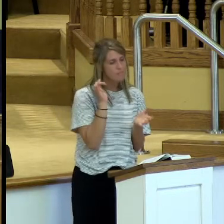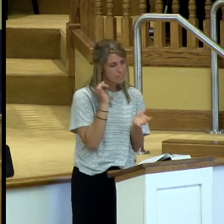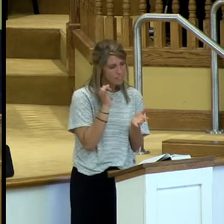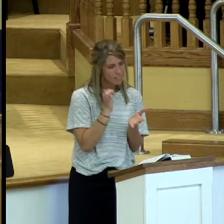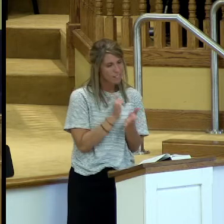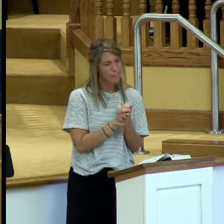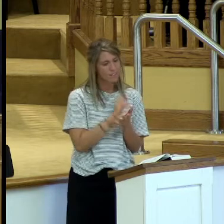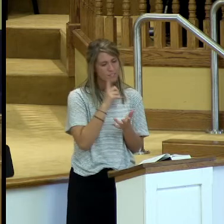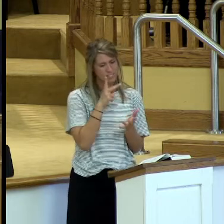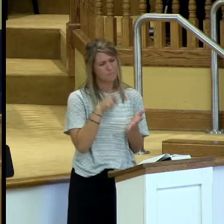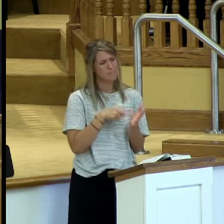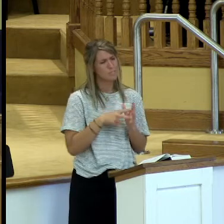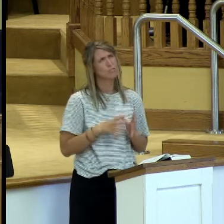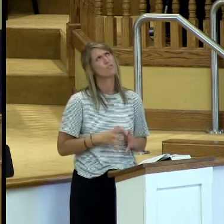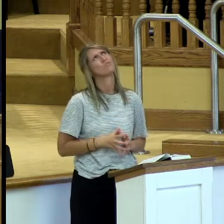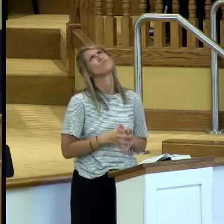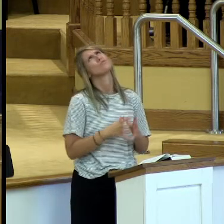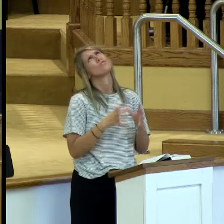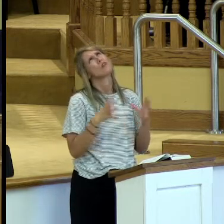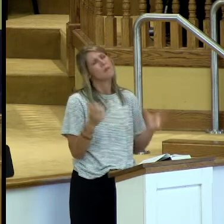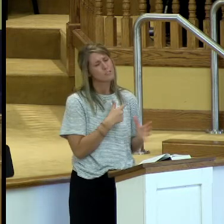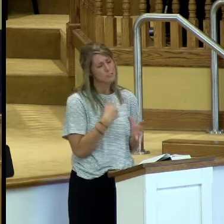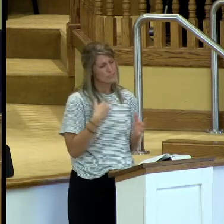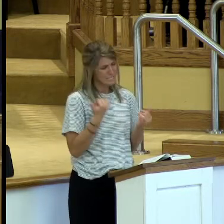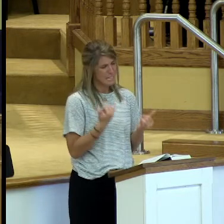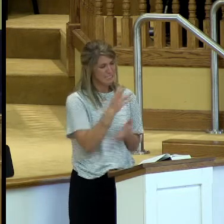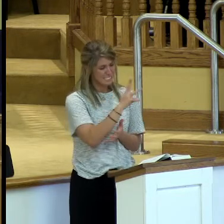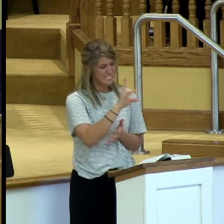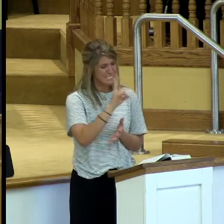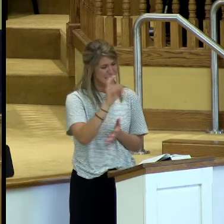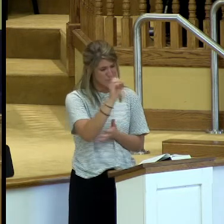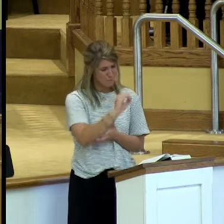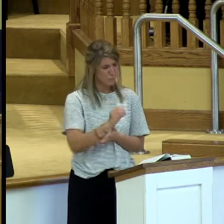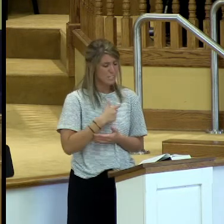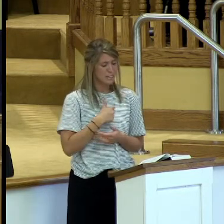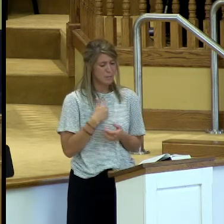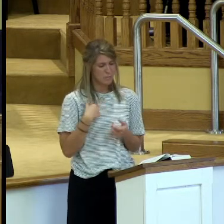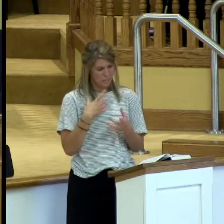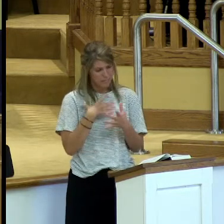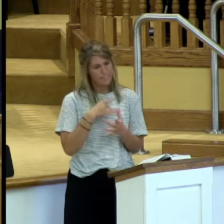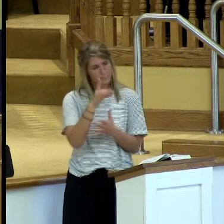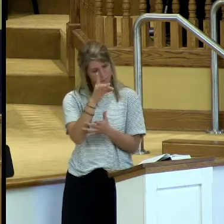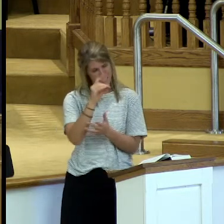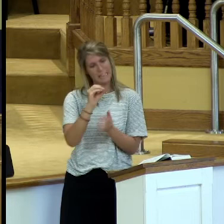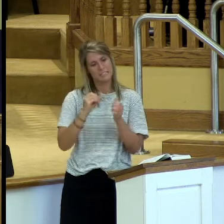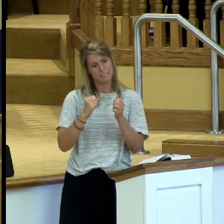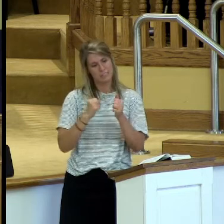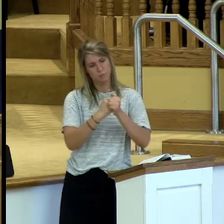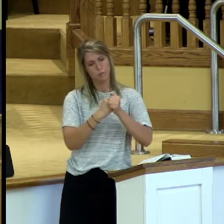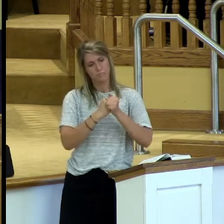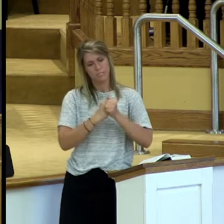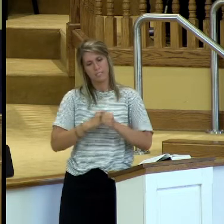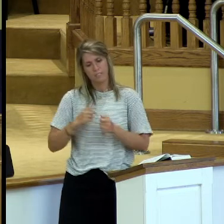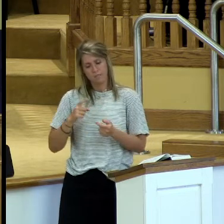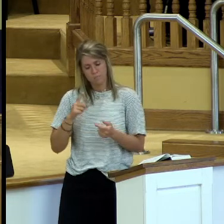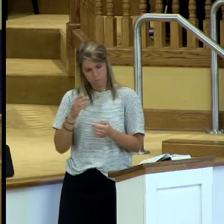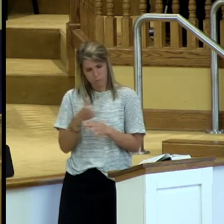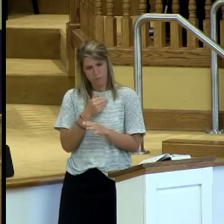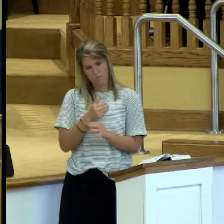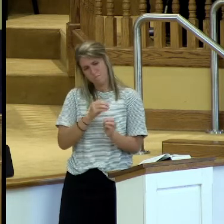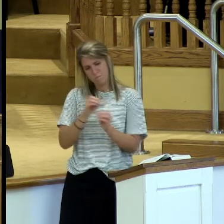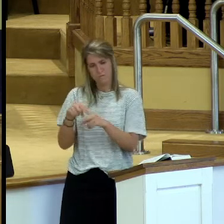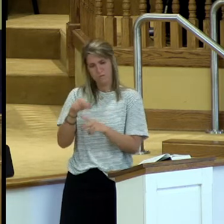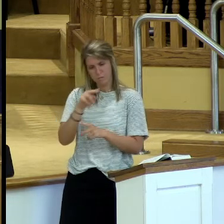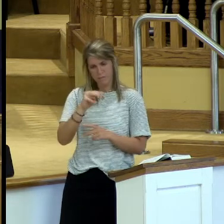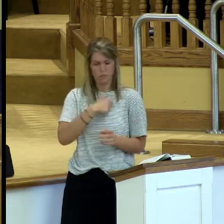That meant the world to us. Like I said, we're at 67%. We'd like to be at 80% before we go to New Mexico. We're leaving. We're moving at the